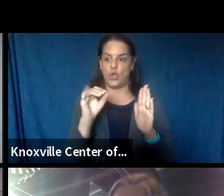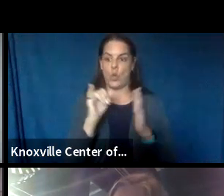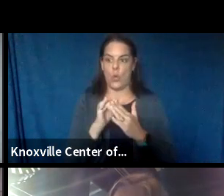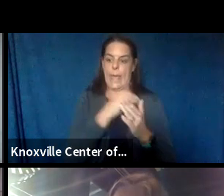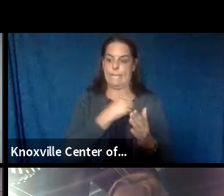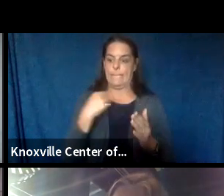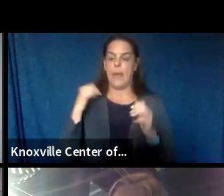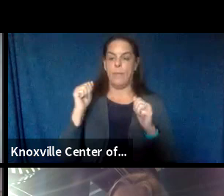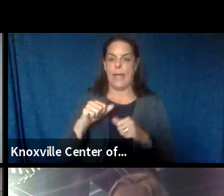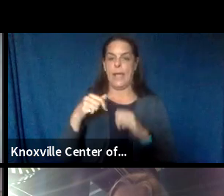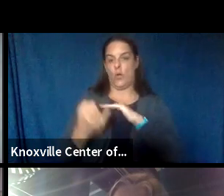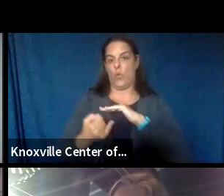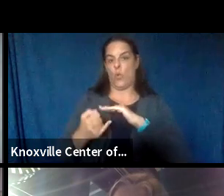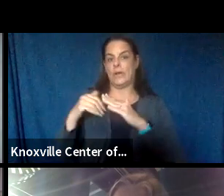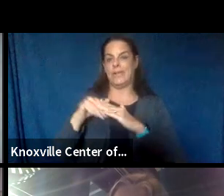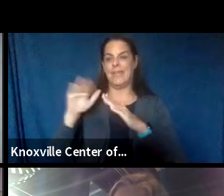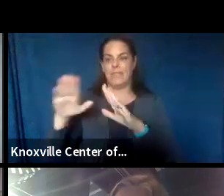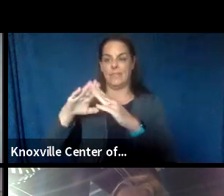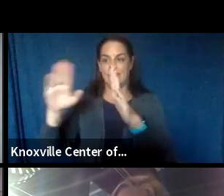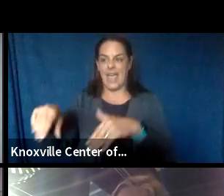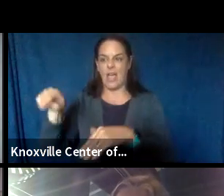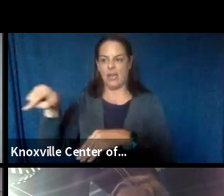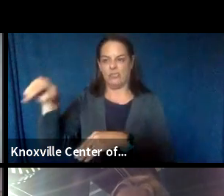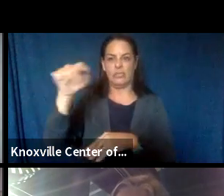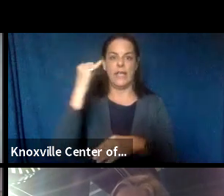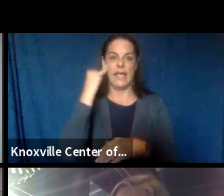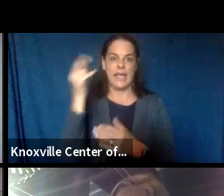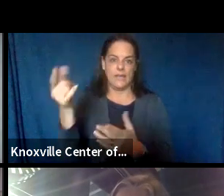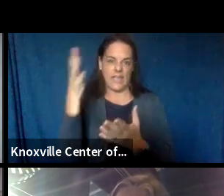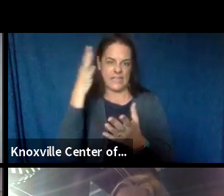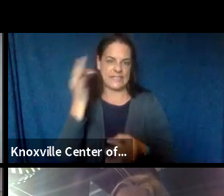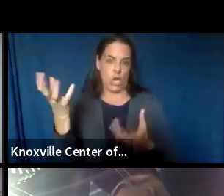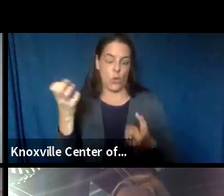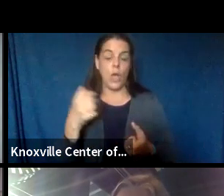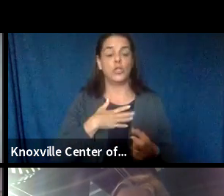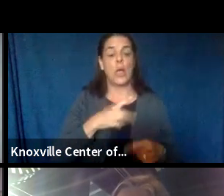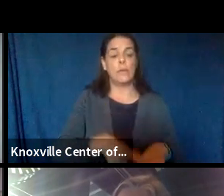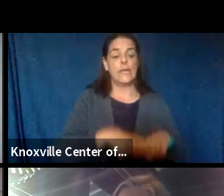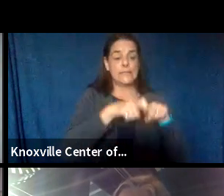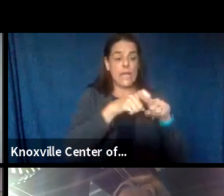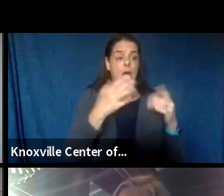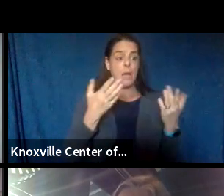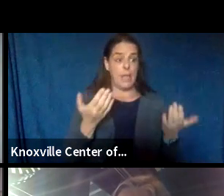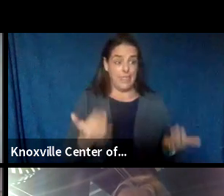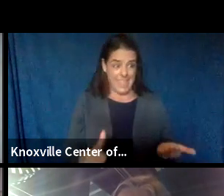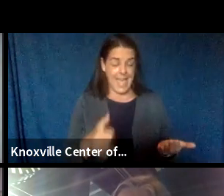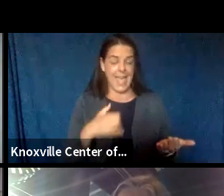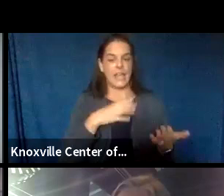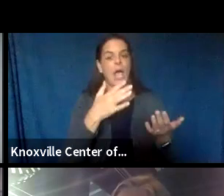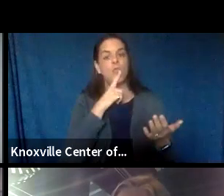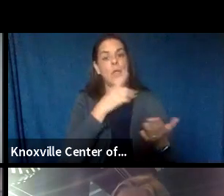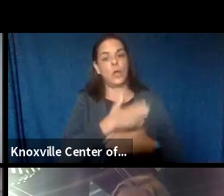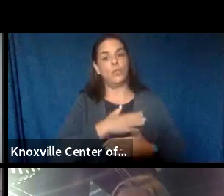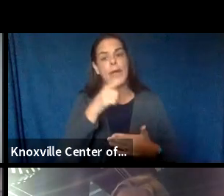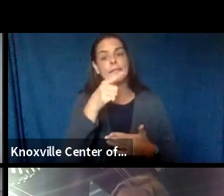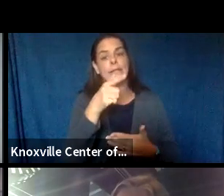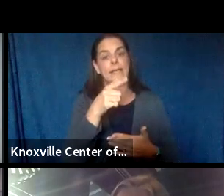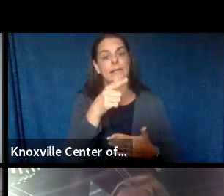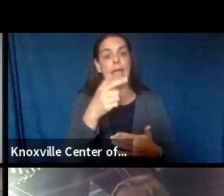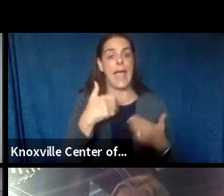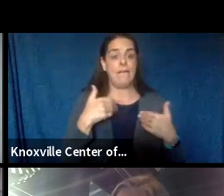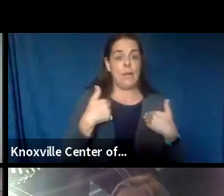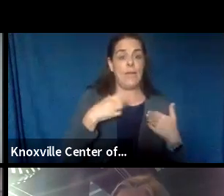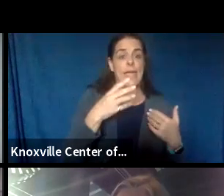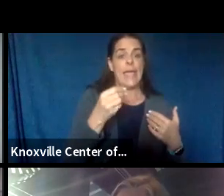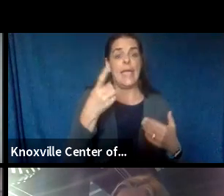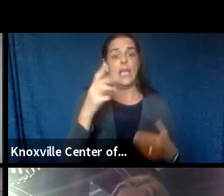house if they choose to do that. So I'm going to stop right there and say I really appreciate you having me and Dr. Gregg. I would ask Dr. Gregg if there's